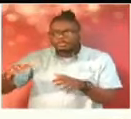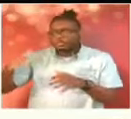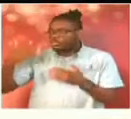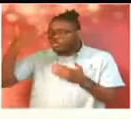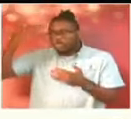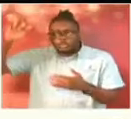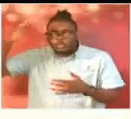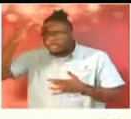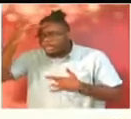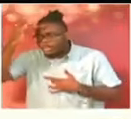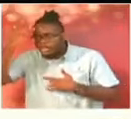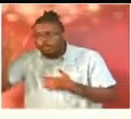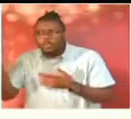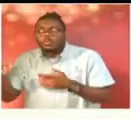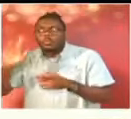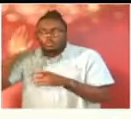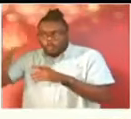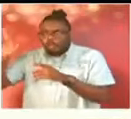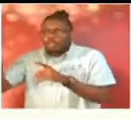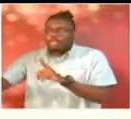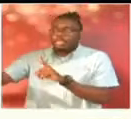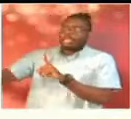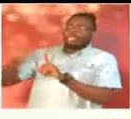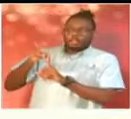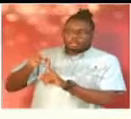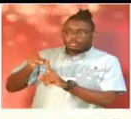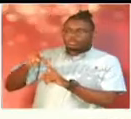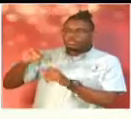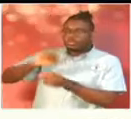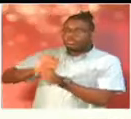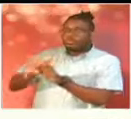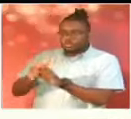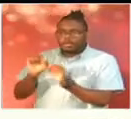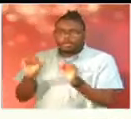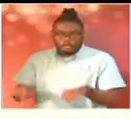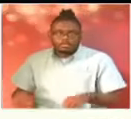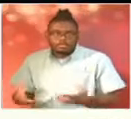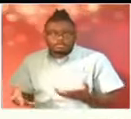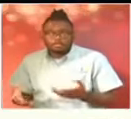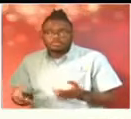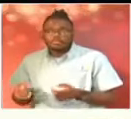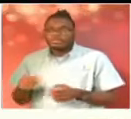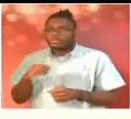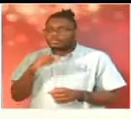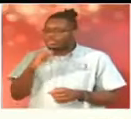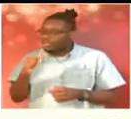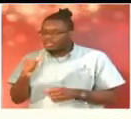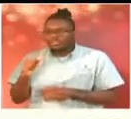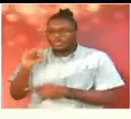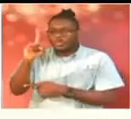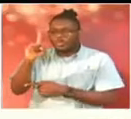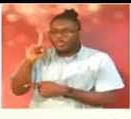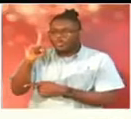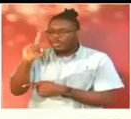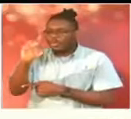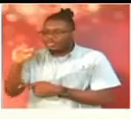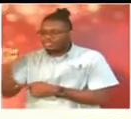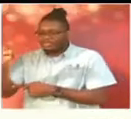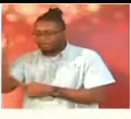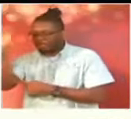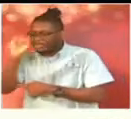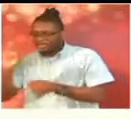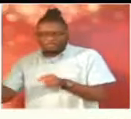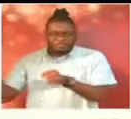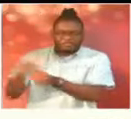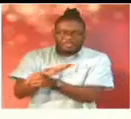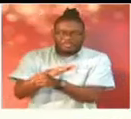reason we still want to ensure that people know that they're not 100% COVID proof, and therefore they still need to